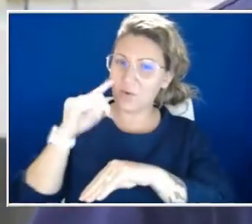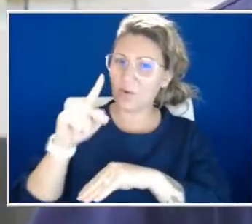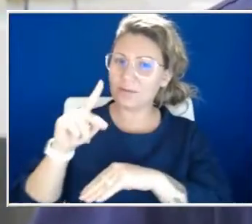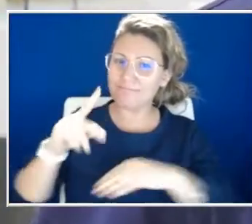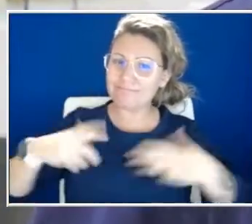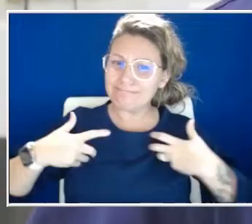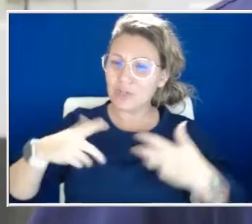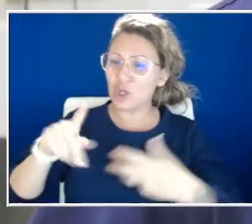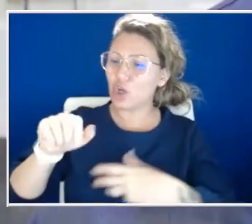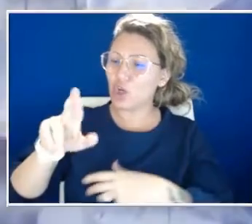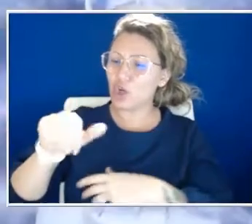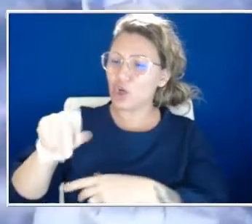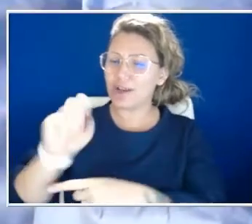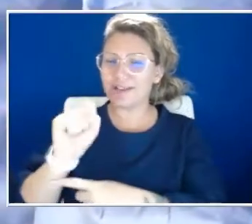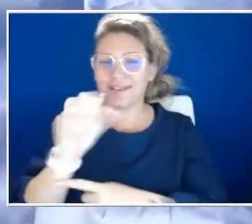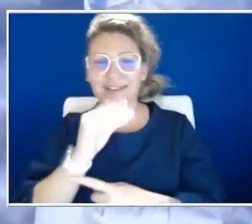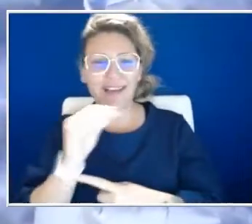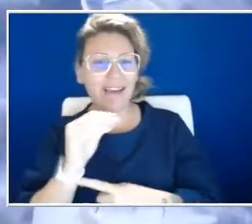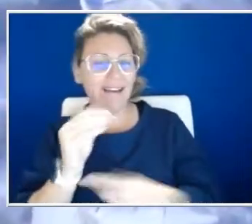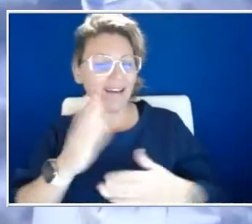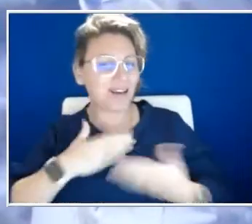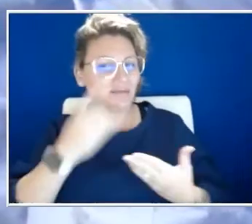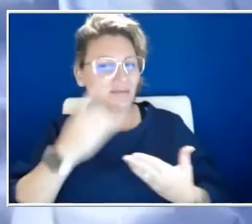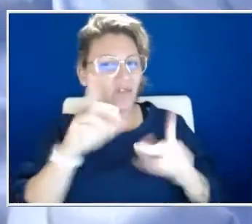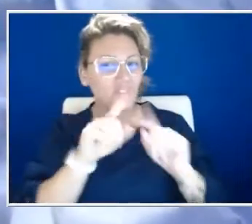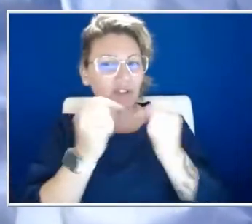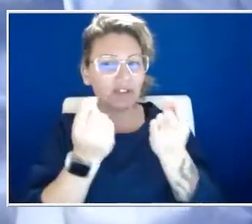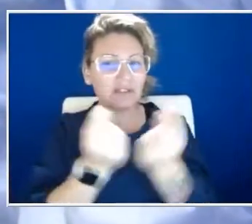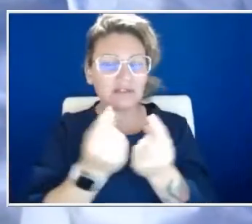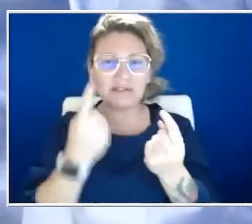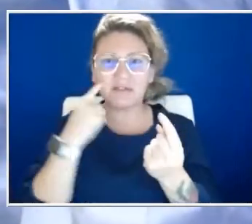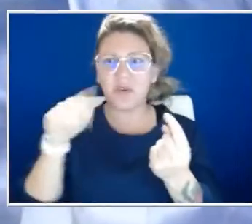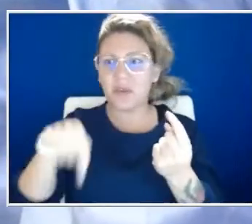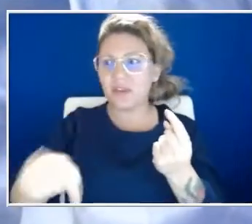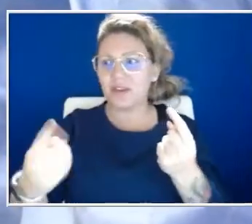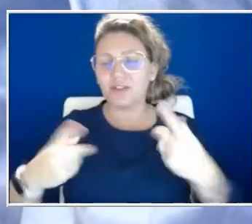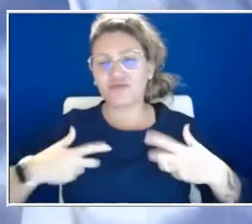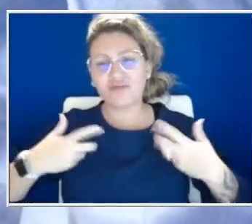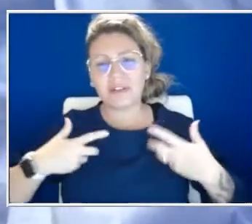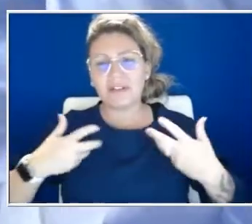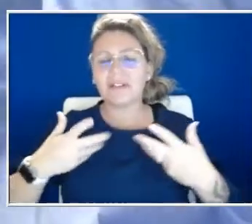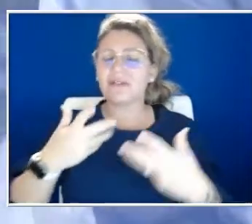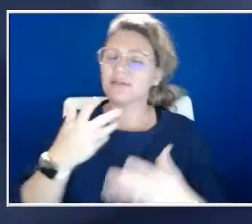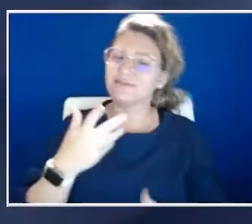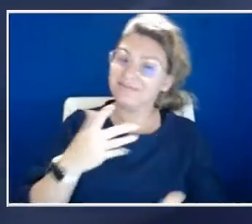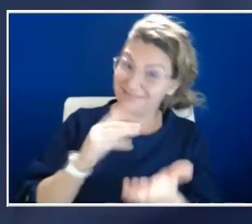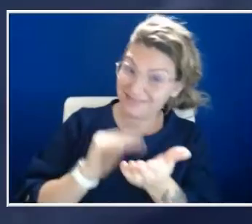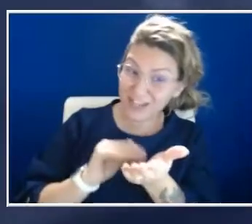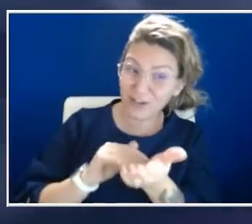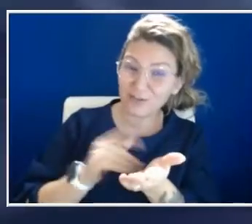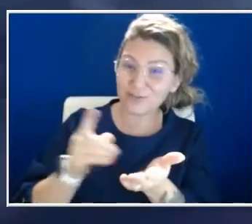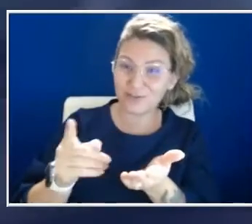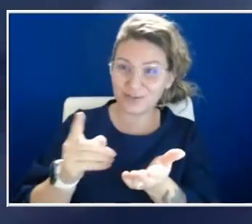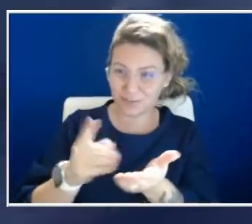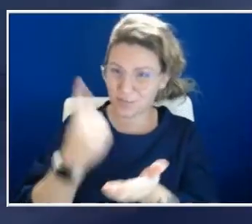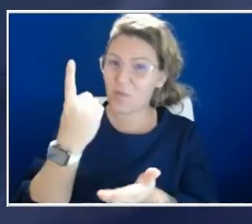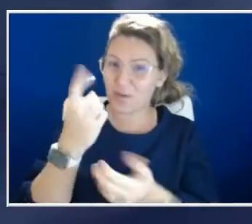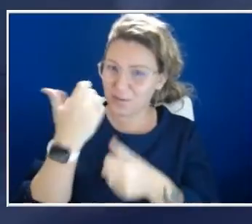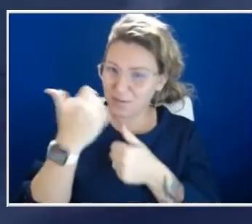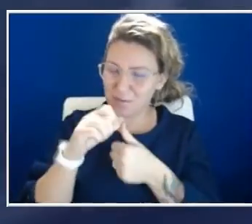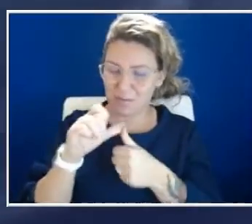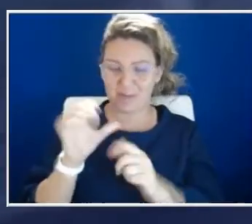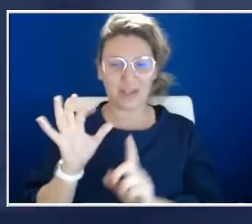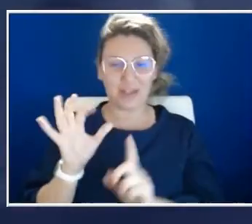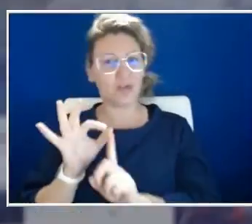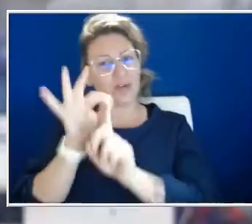people obviously outside of a zoo that get this close to a gorilla. And for Dr. Holzberlein, it's one for the books. The uniqueness and the ability to tell